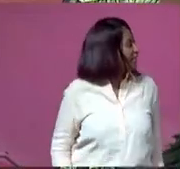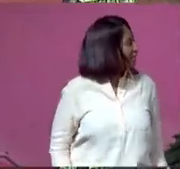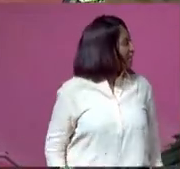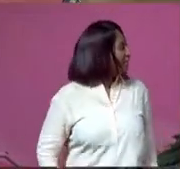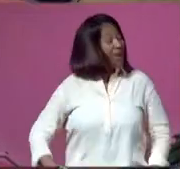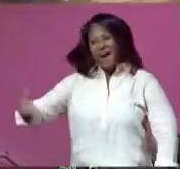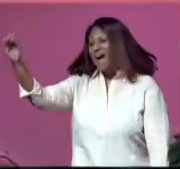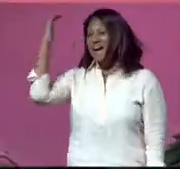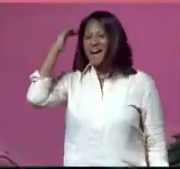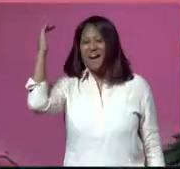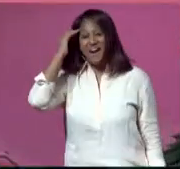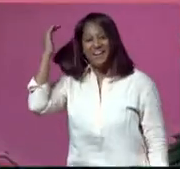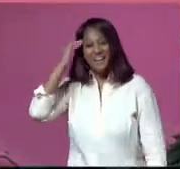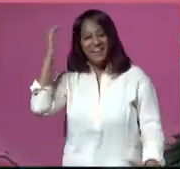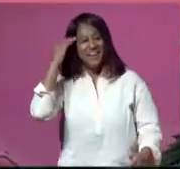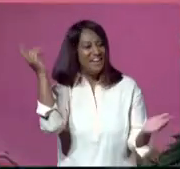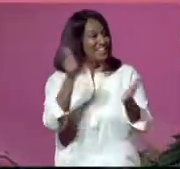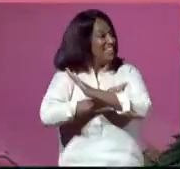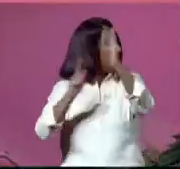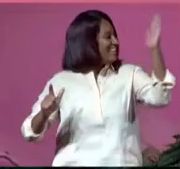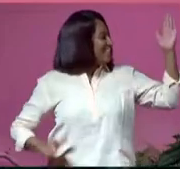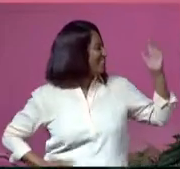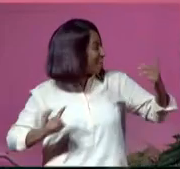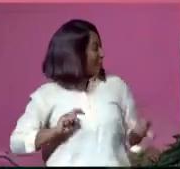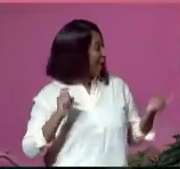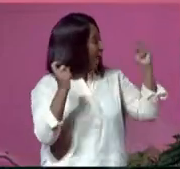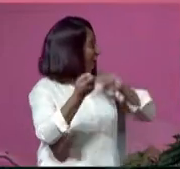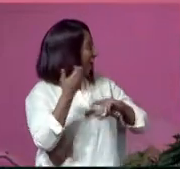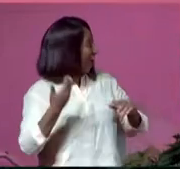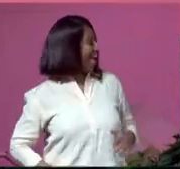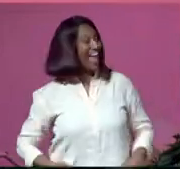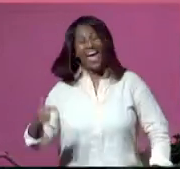Because I know the Lord changed me.